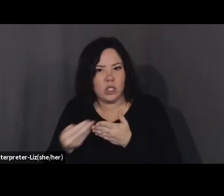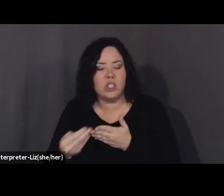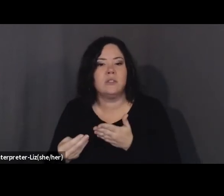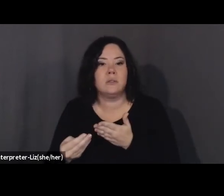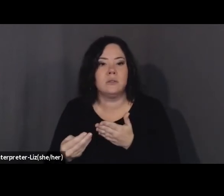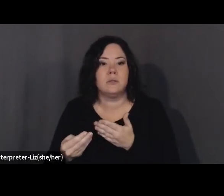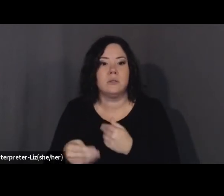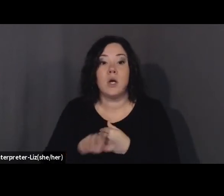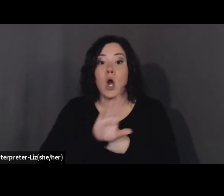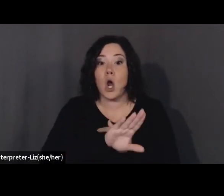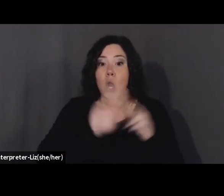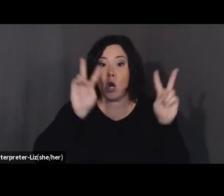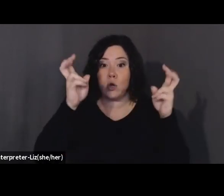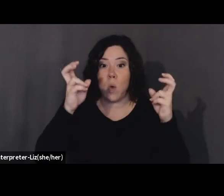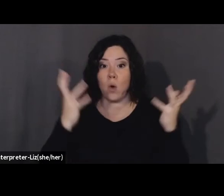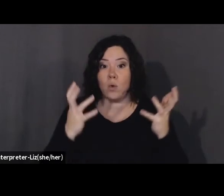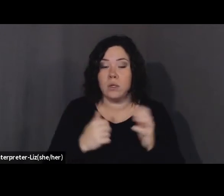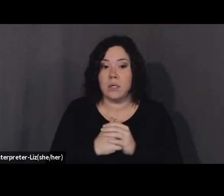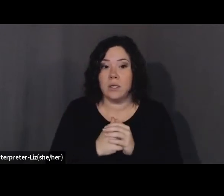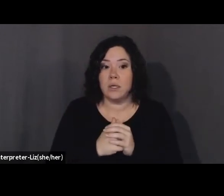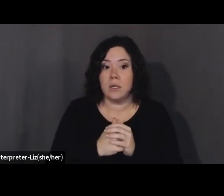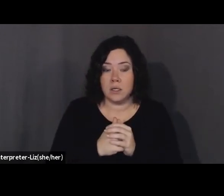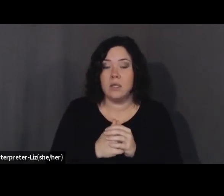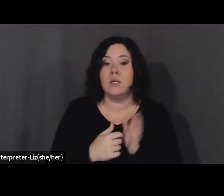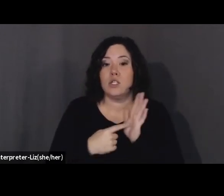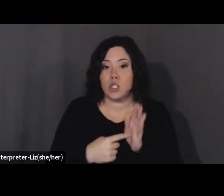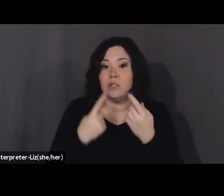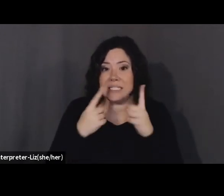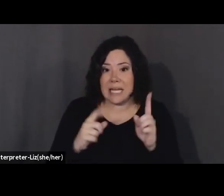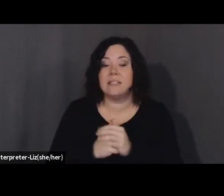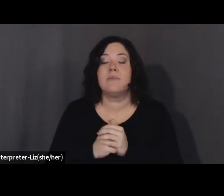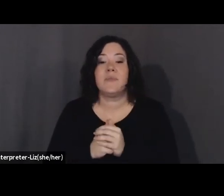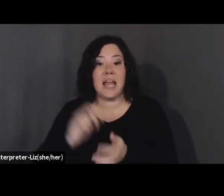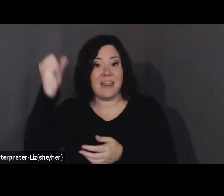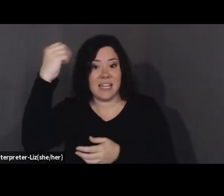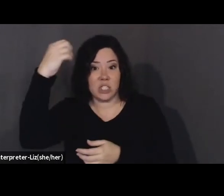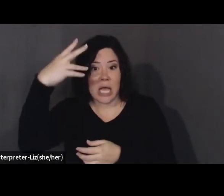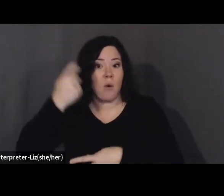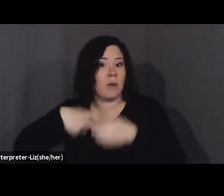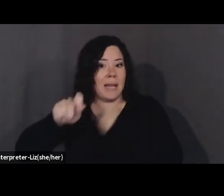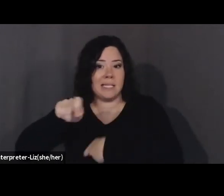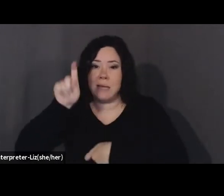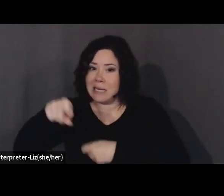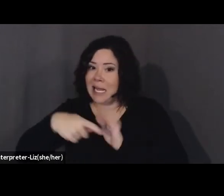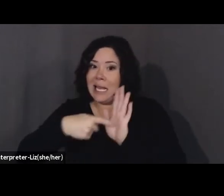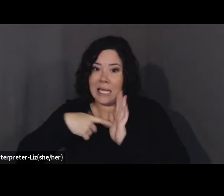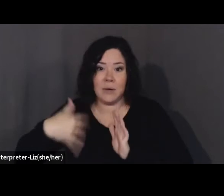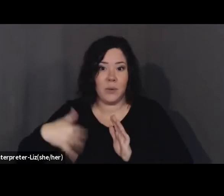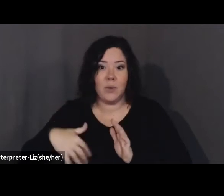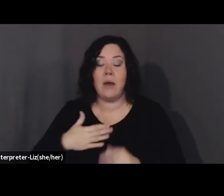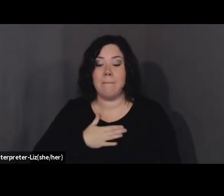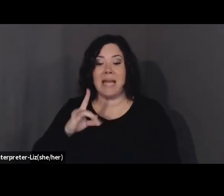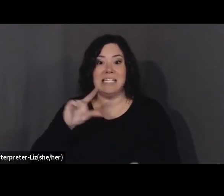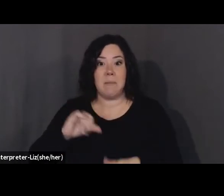quote shows the success. The shower replacement was long overdue. As my disability